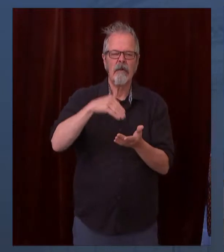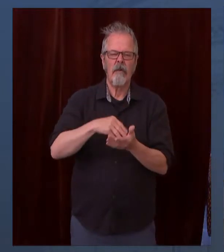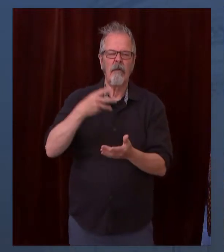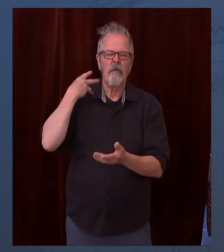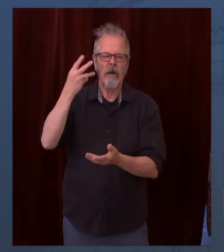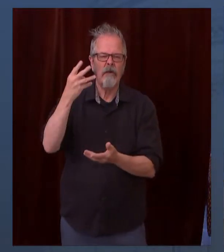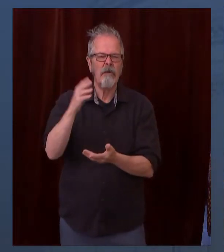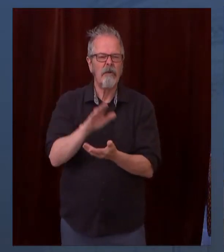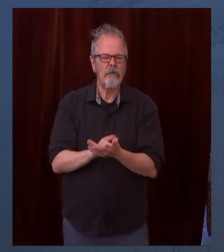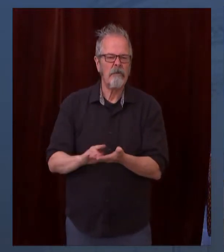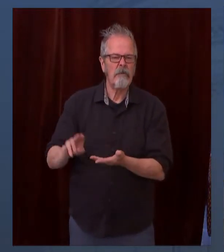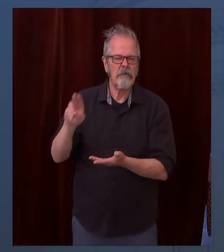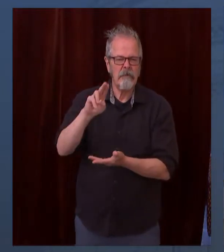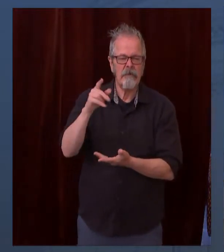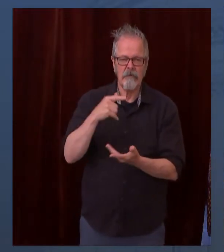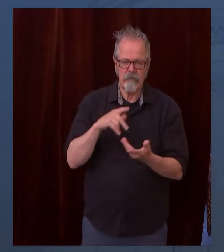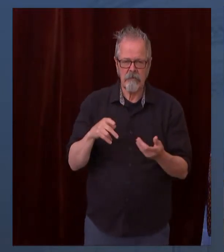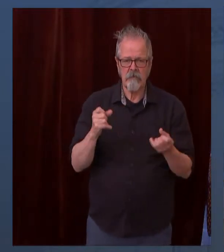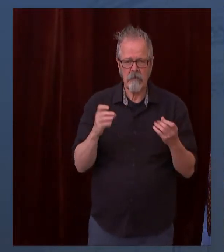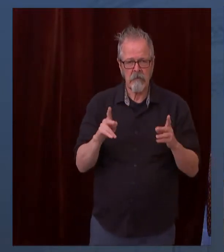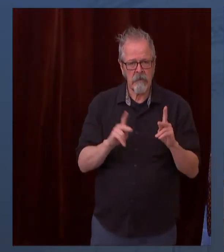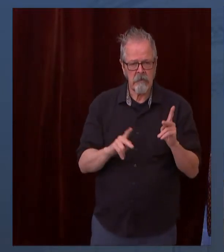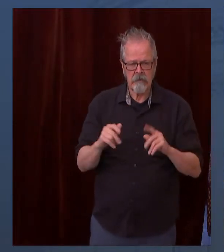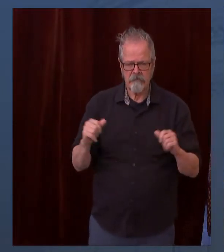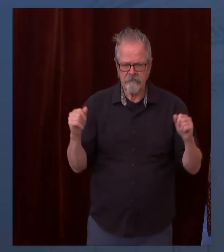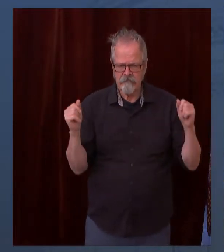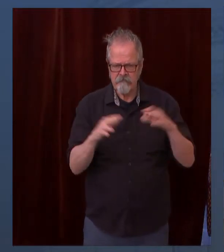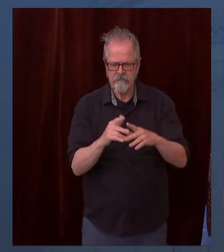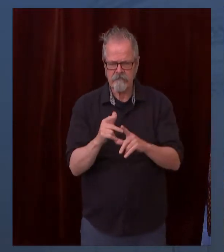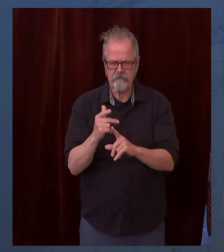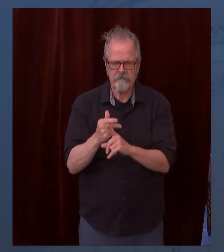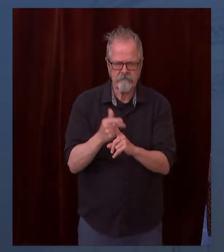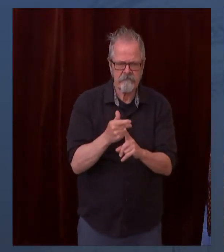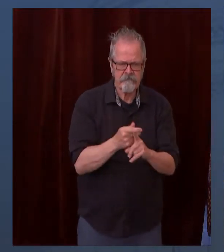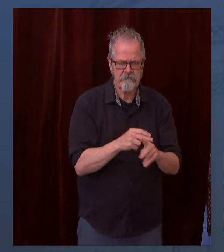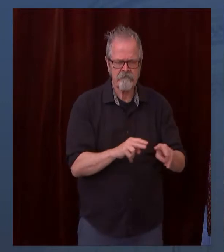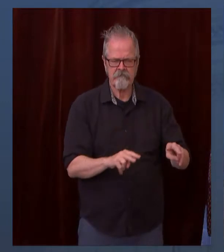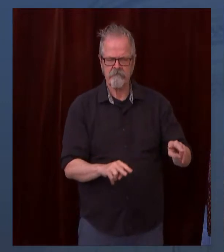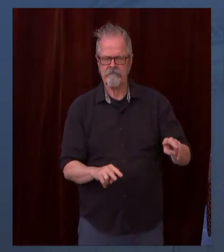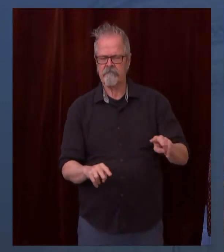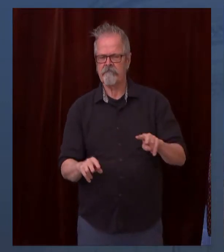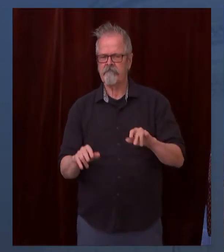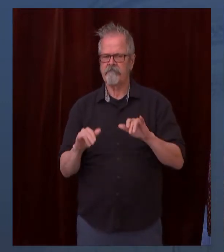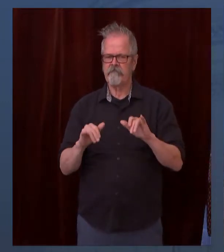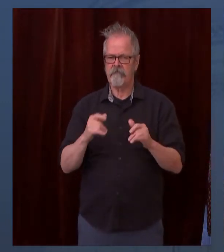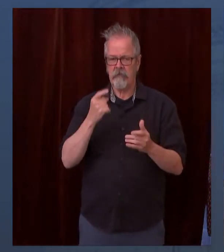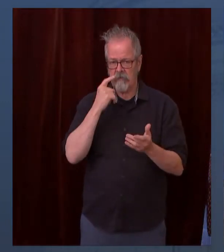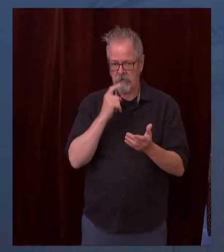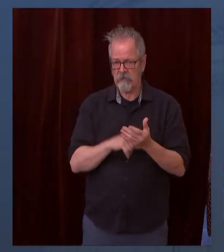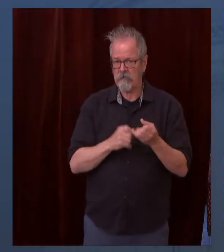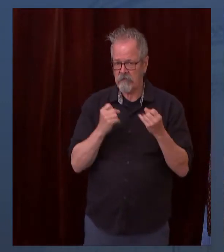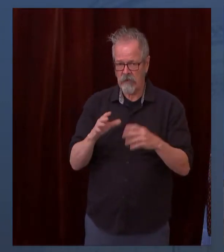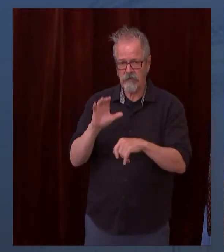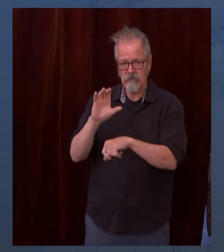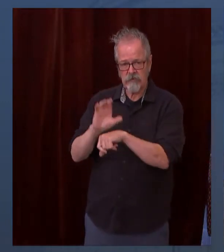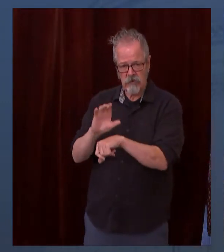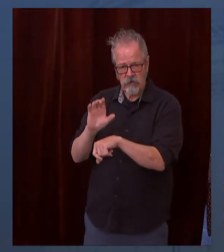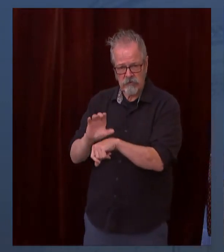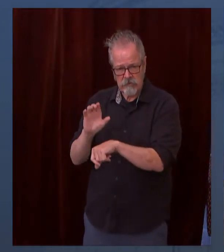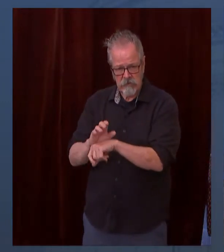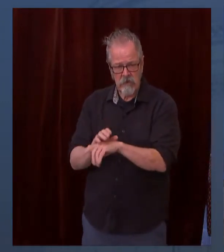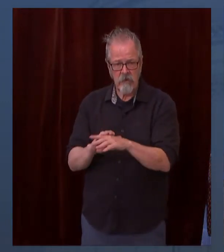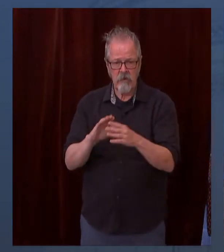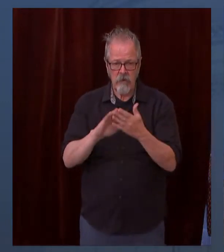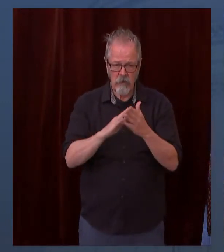In churches and community centers, we're pleased to say increasing efforts to actually take the vaccine out to people where they live,